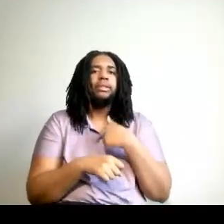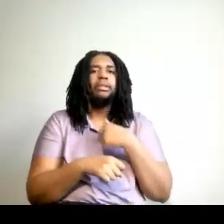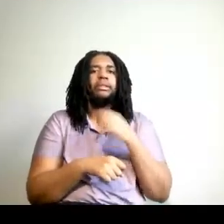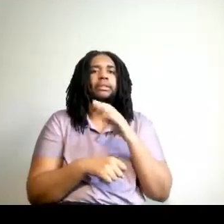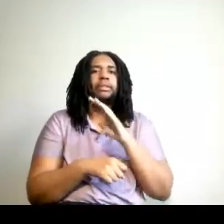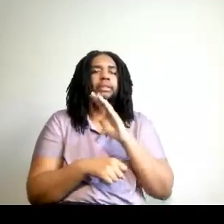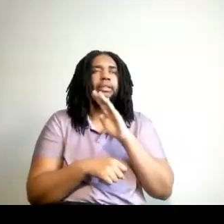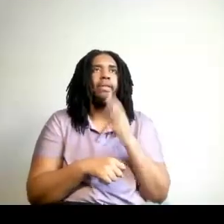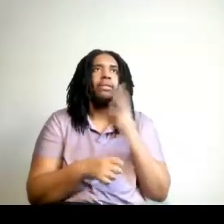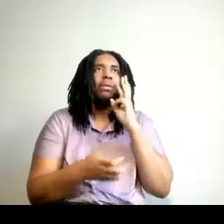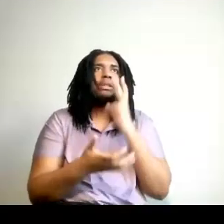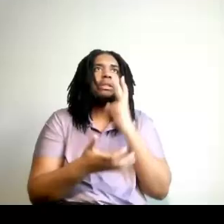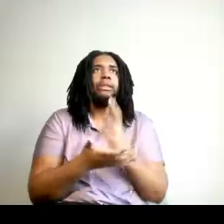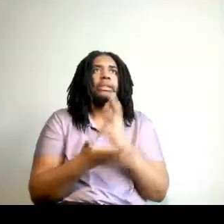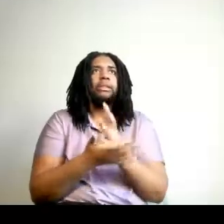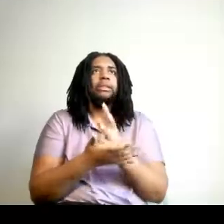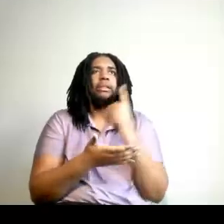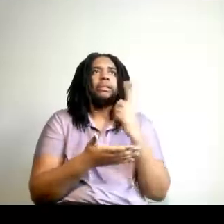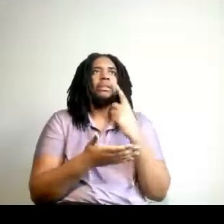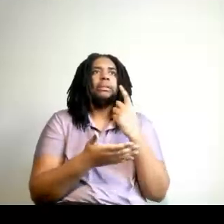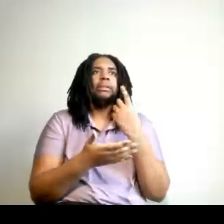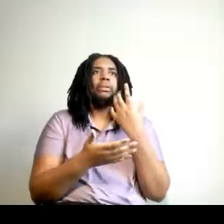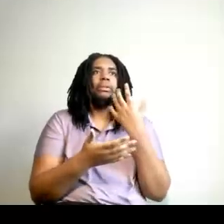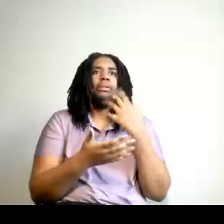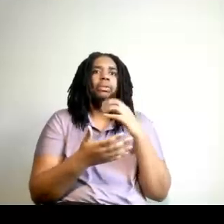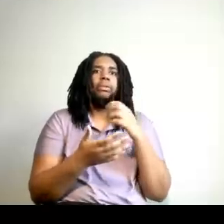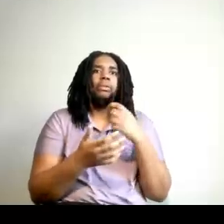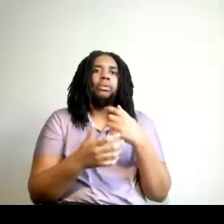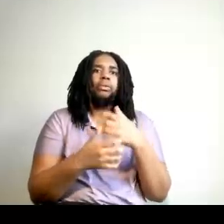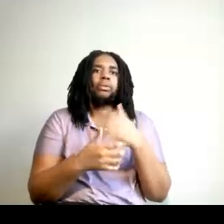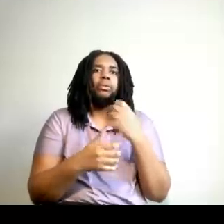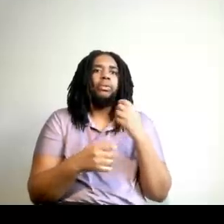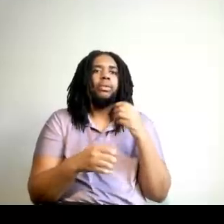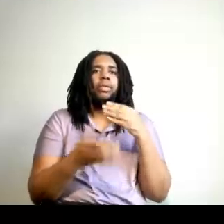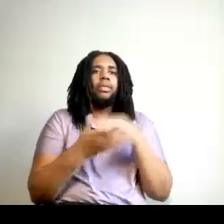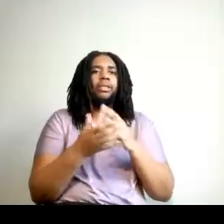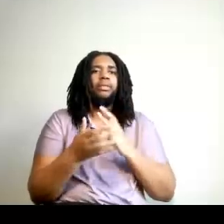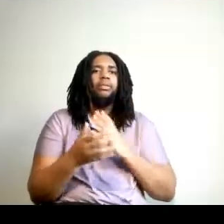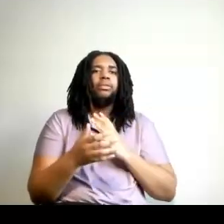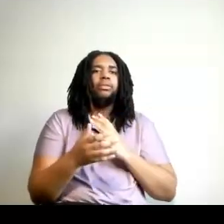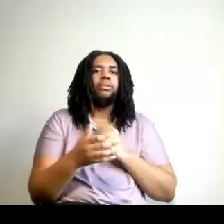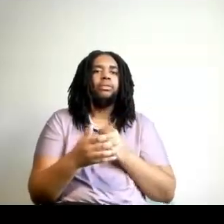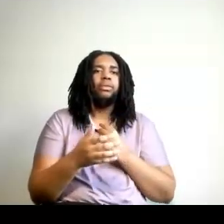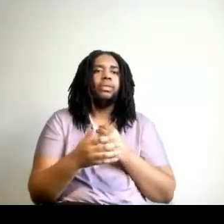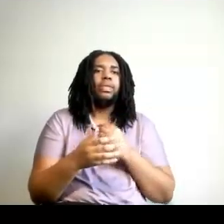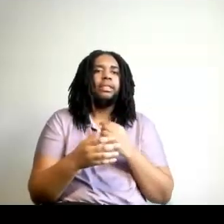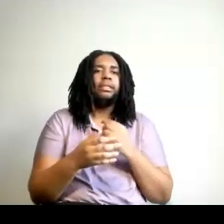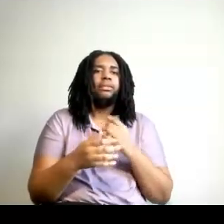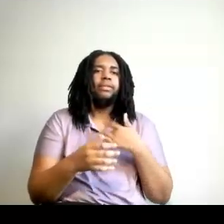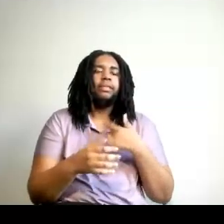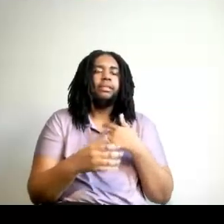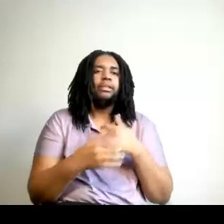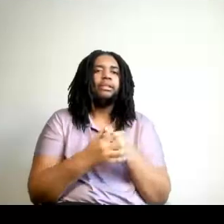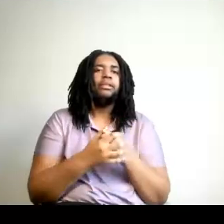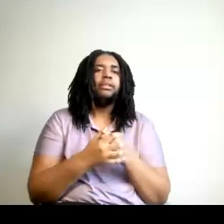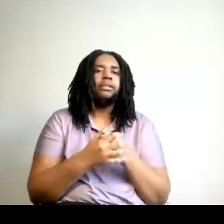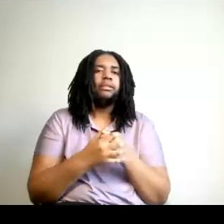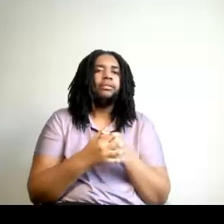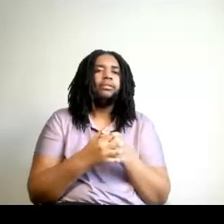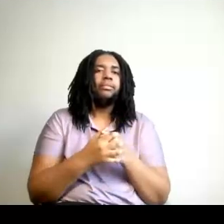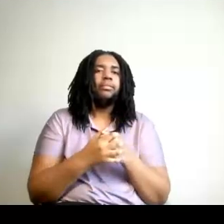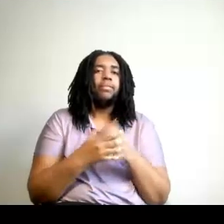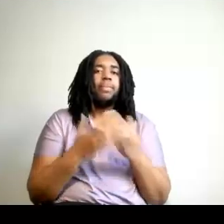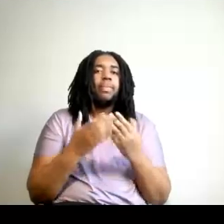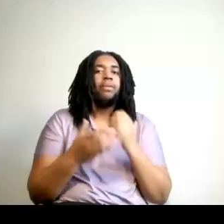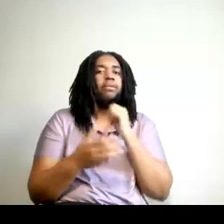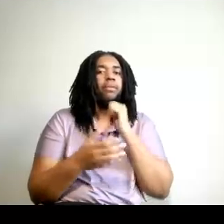never witnessed this much pervasive anti-trans sentiment or cruelty. And even though you might not be